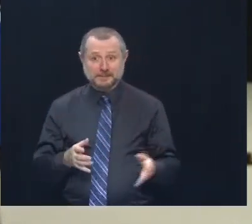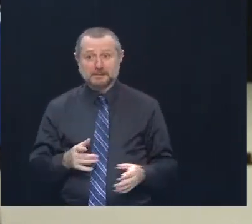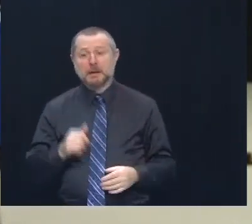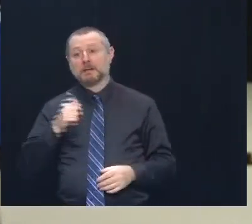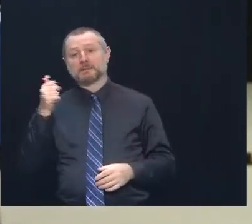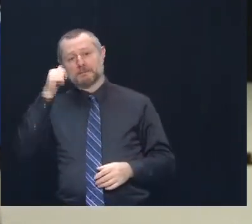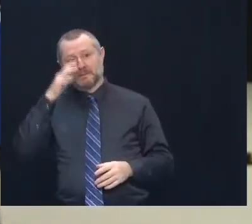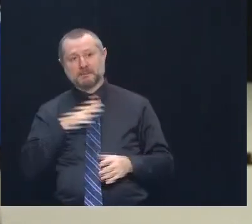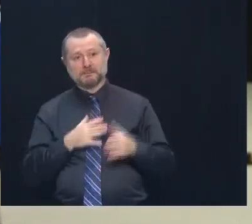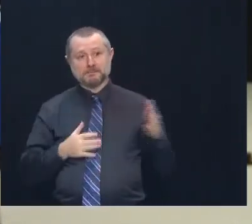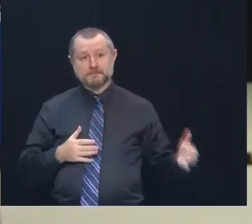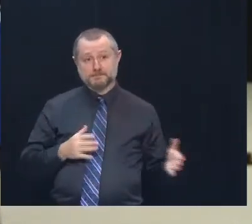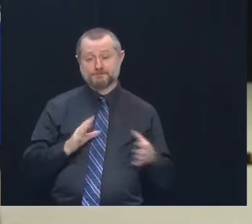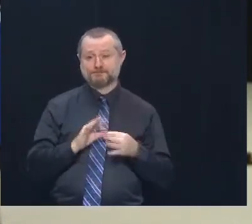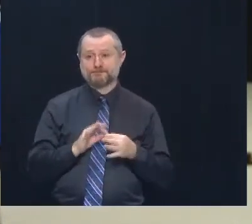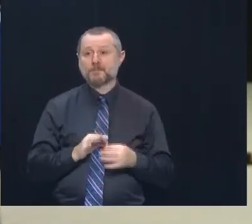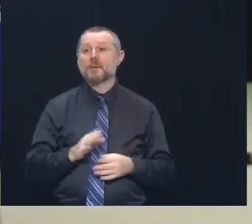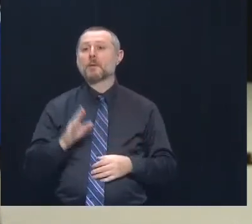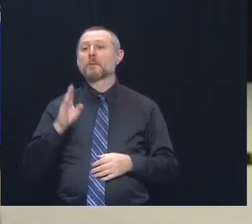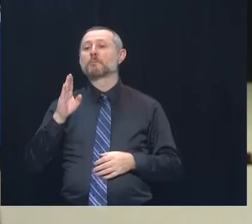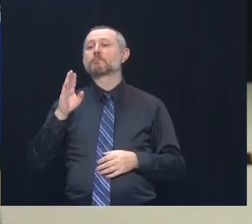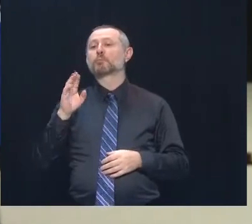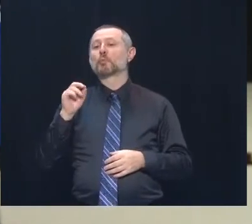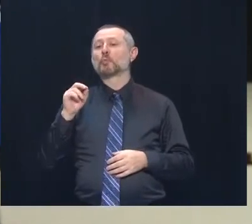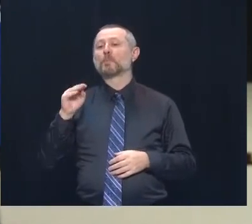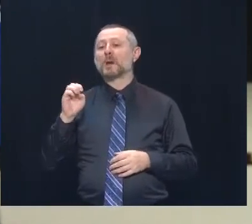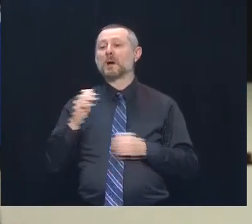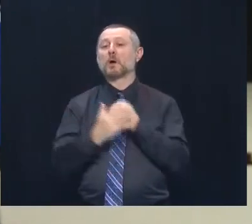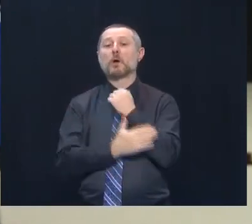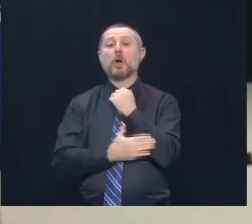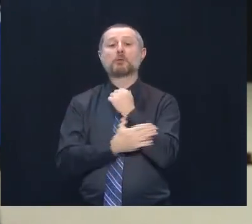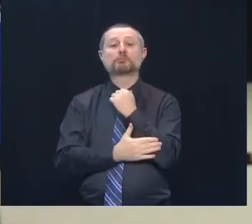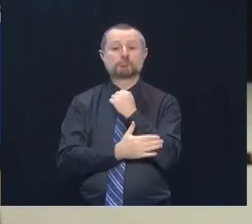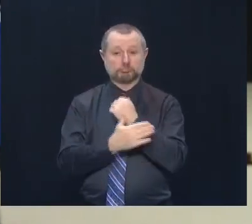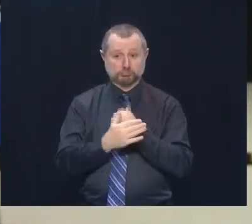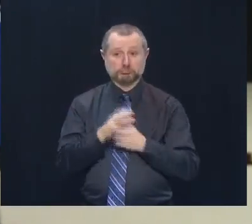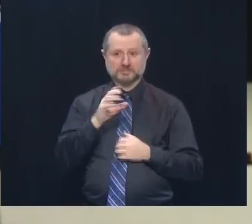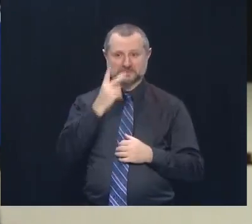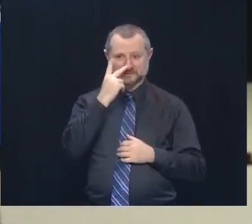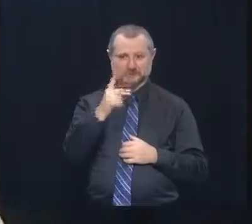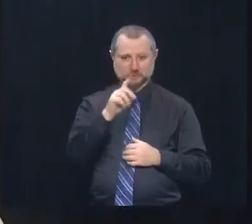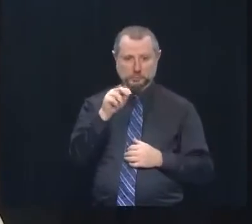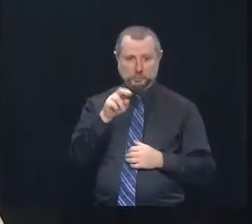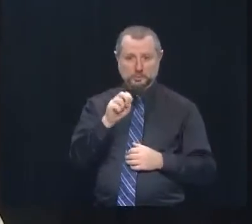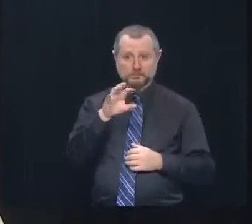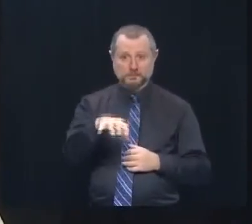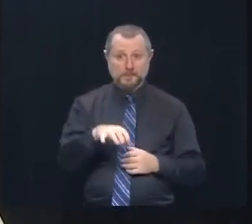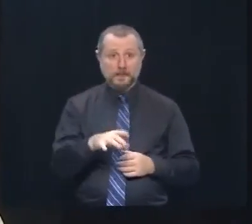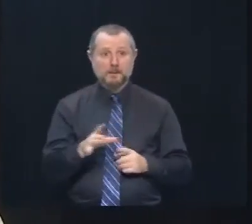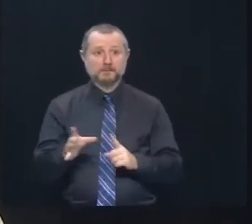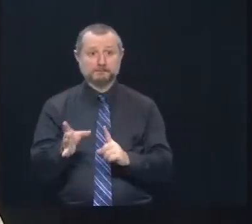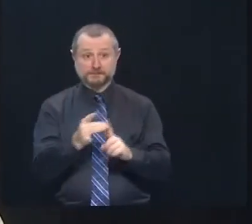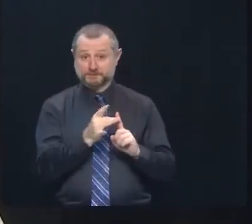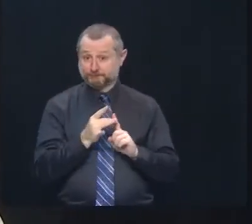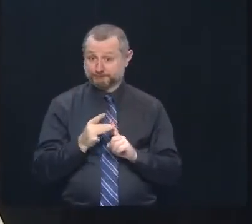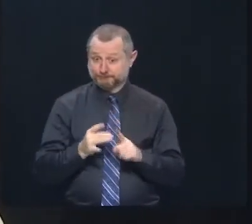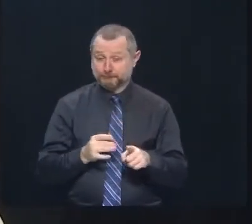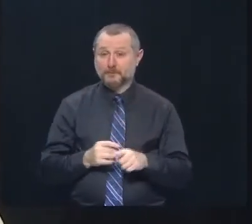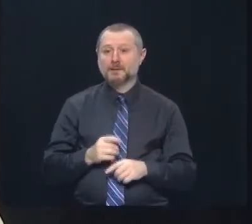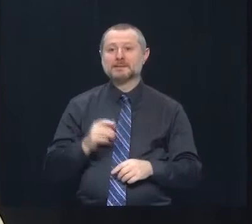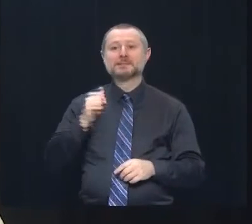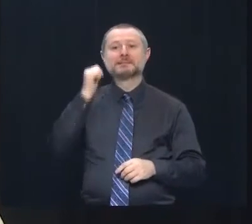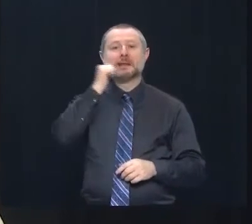places where zones have been implemented, and you've seen positivity, new cases per capita, daily hospital